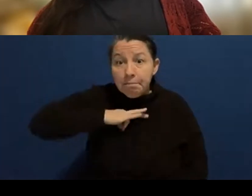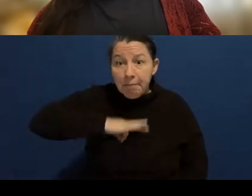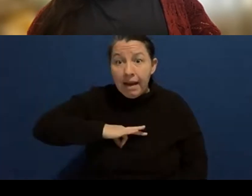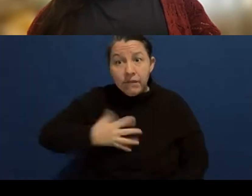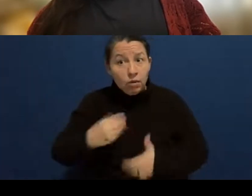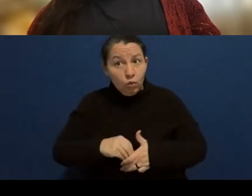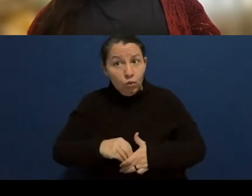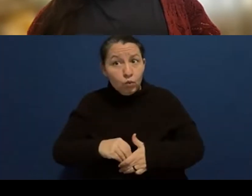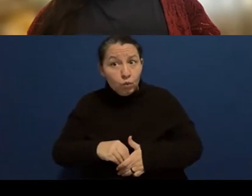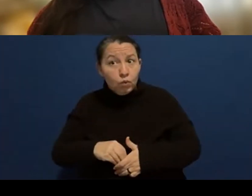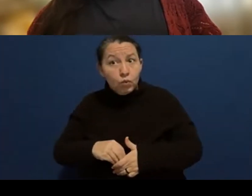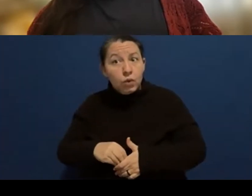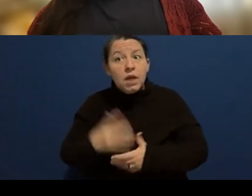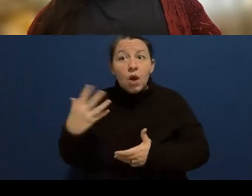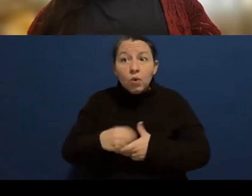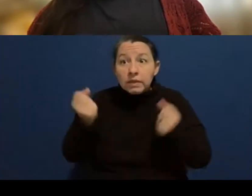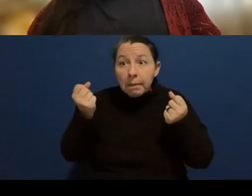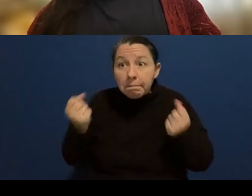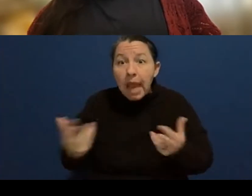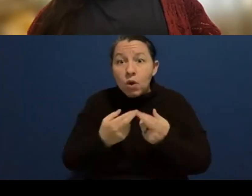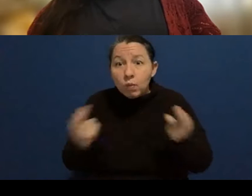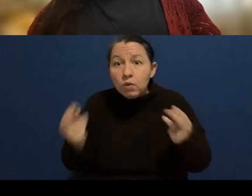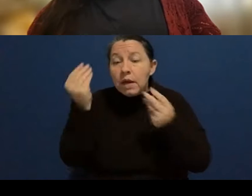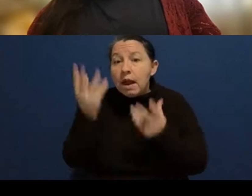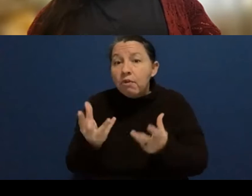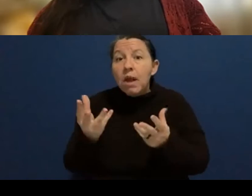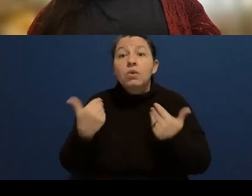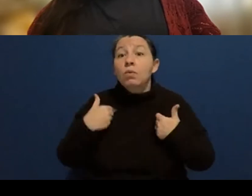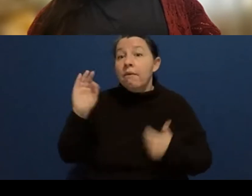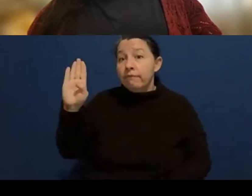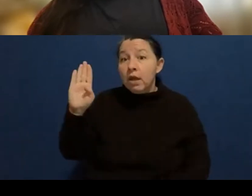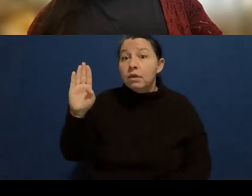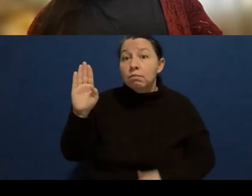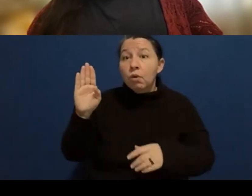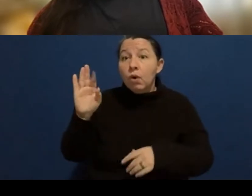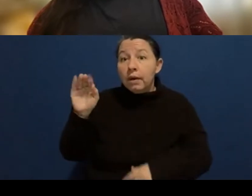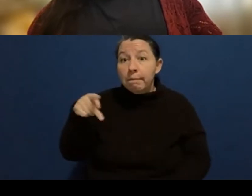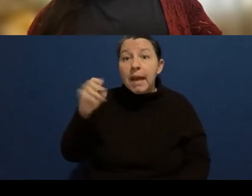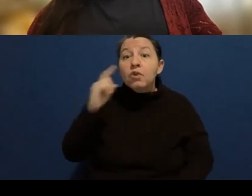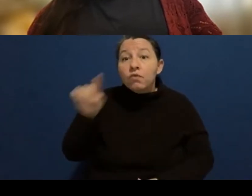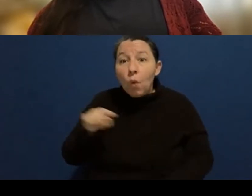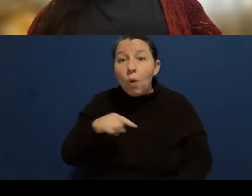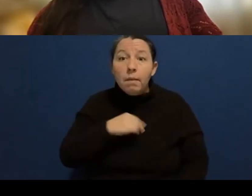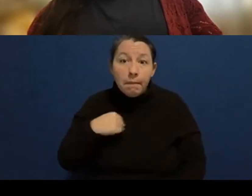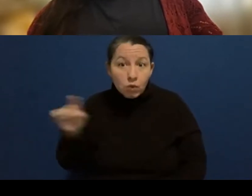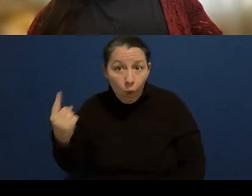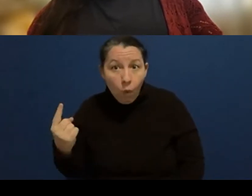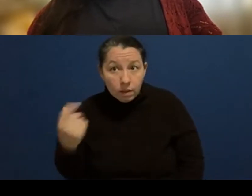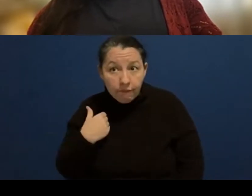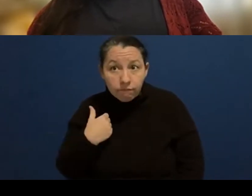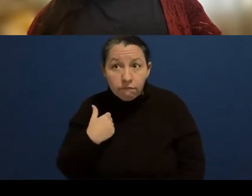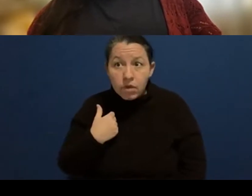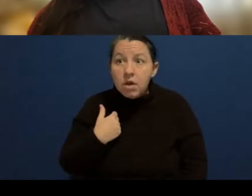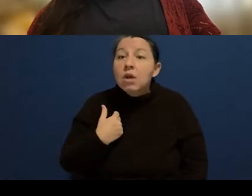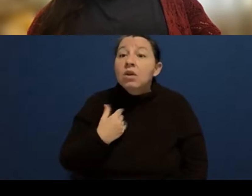of resources and information. And we have a Facebook page that is for membership only. And